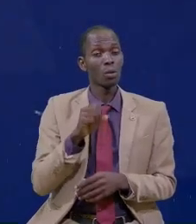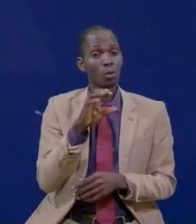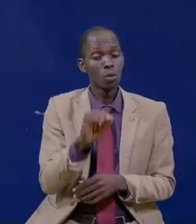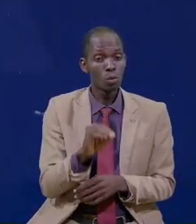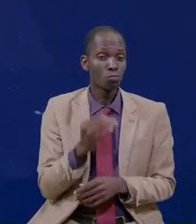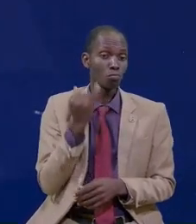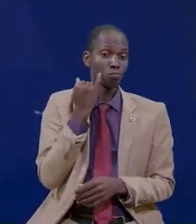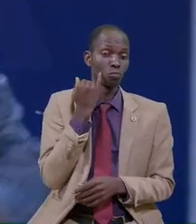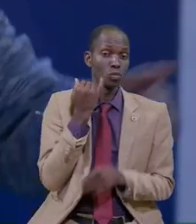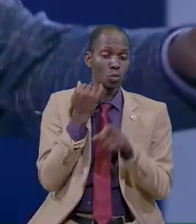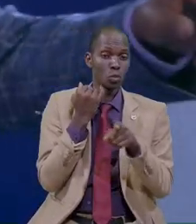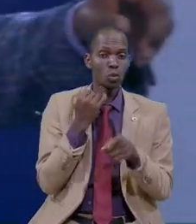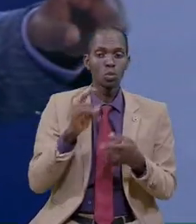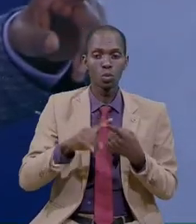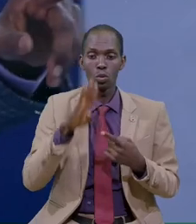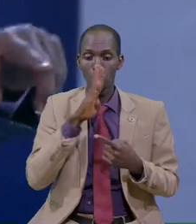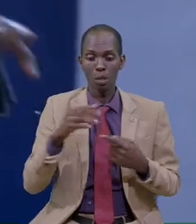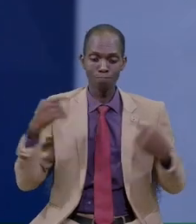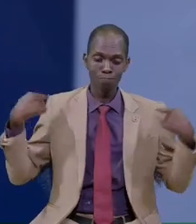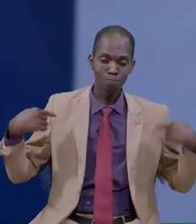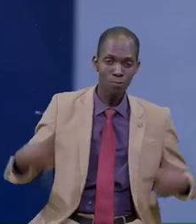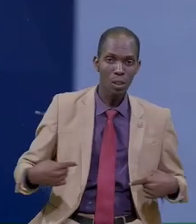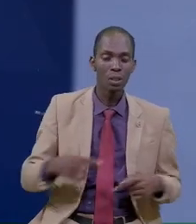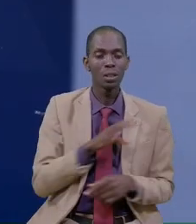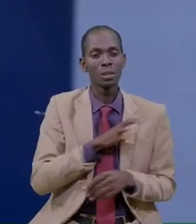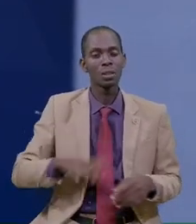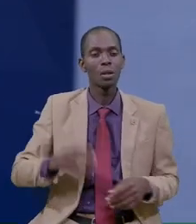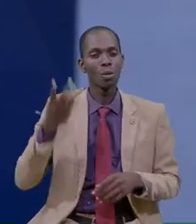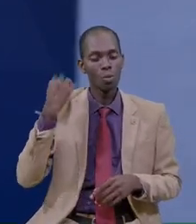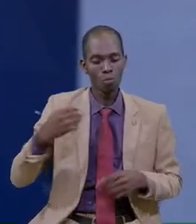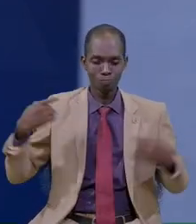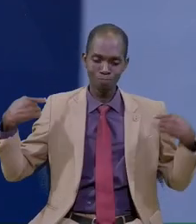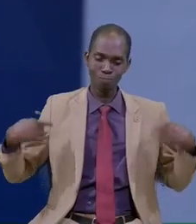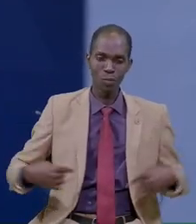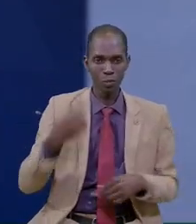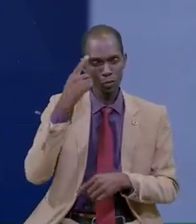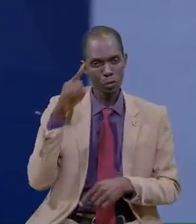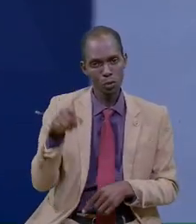you being afflicted, Christ has been afflicted for you.